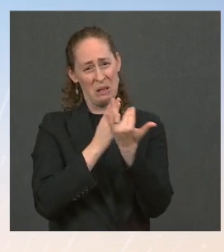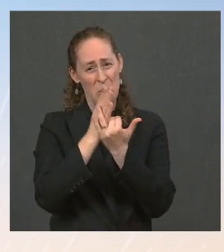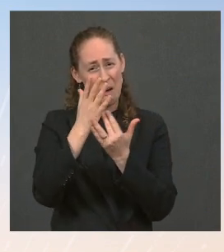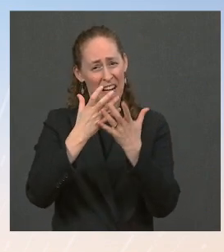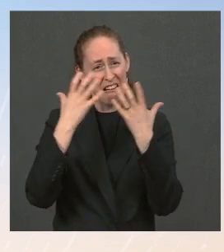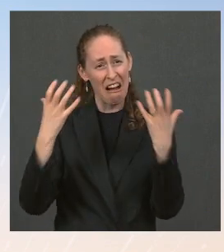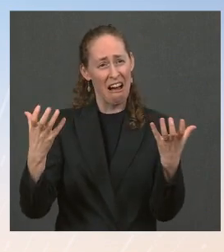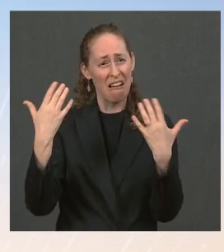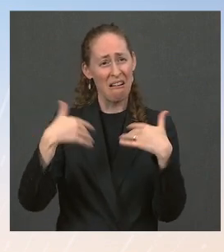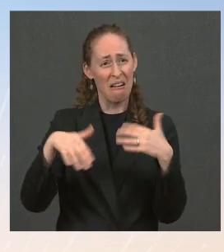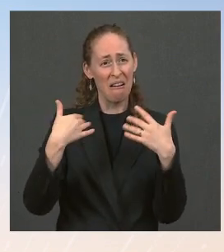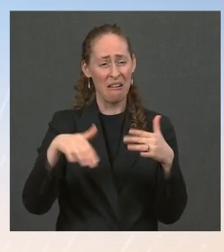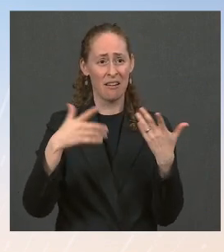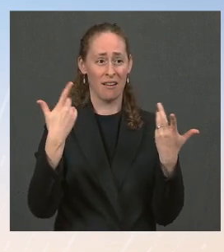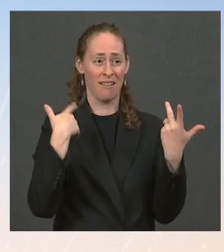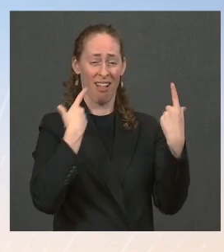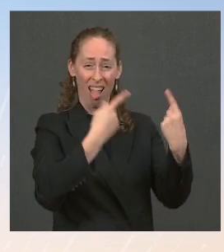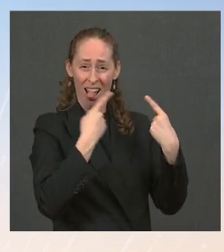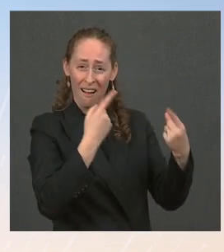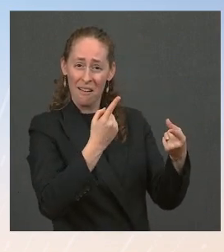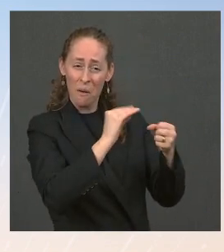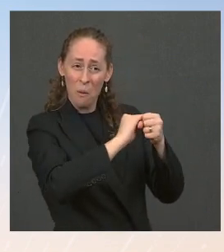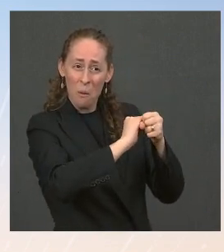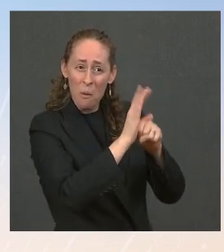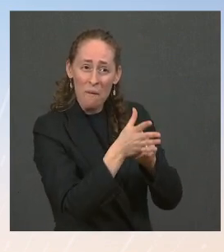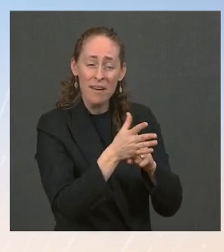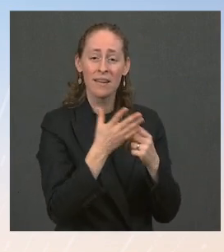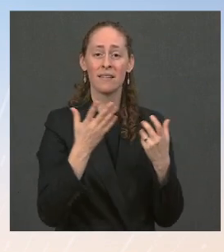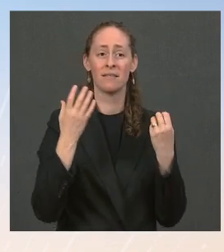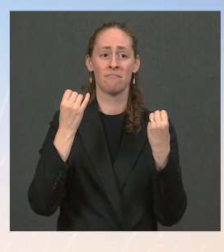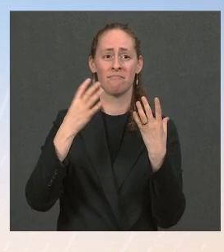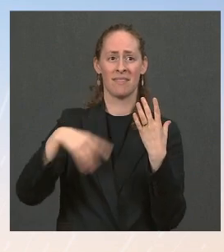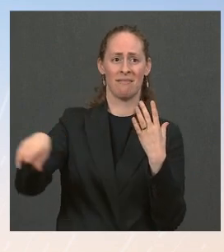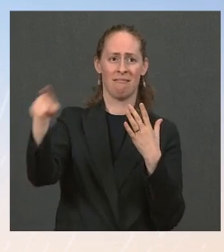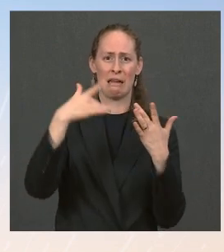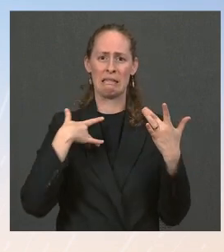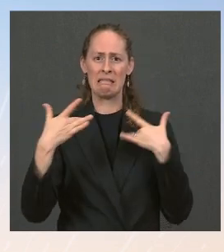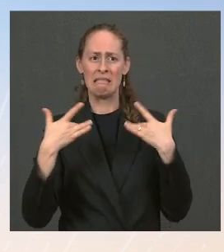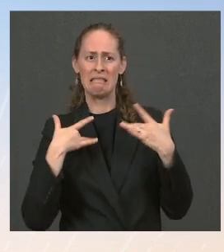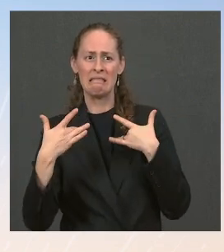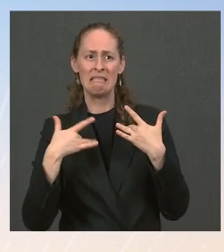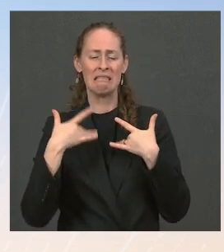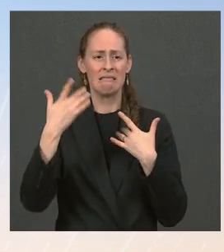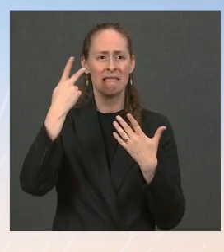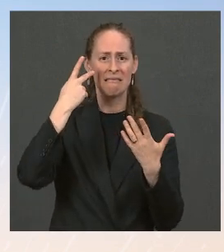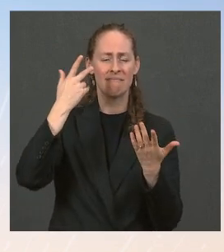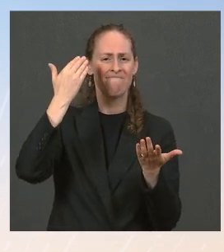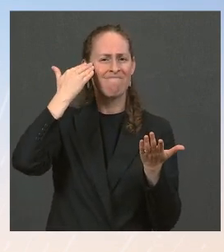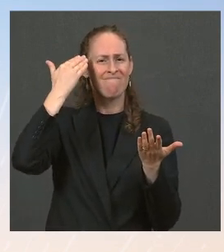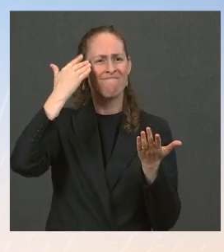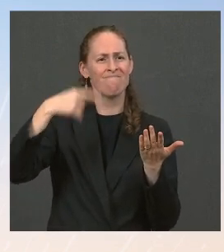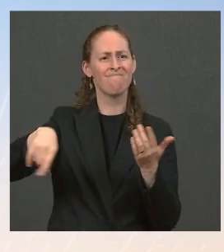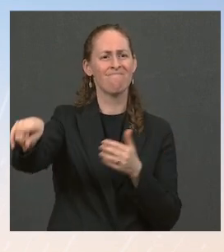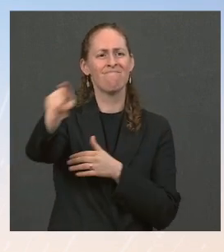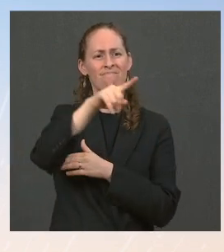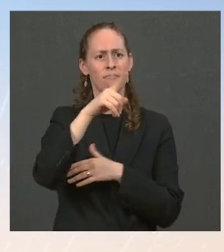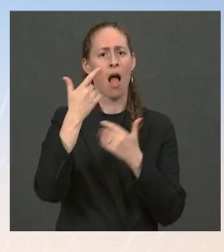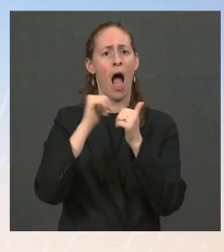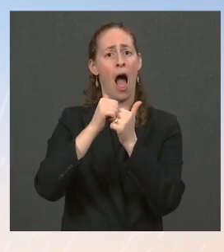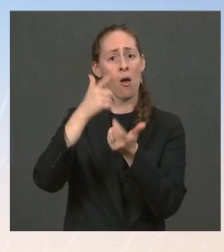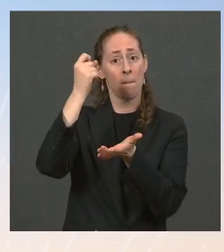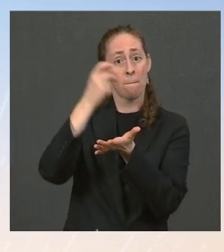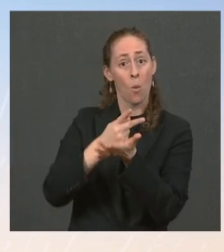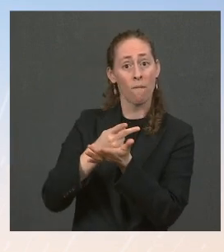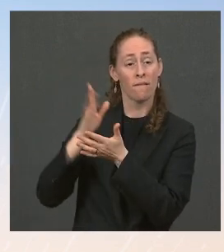of COVID. That is concerning to a lot of people. We see that in polls as well. Even as they approve of the president's handling of COVID, that's still